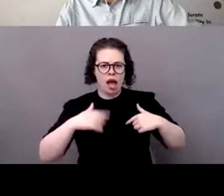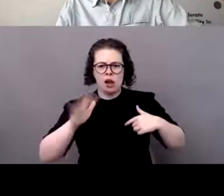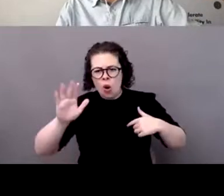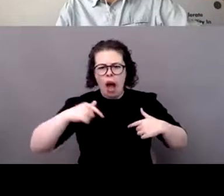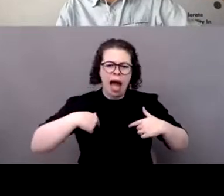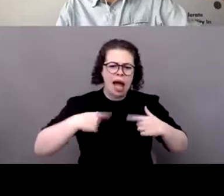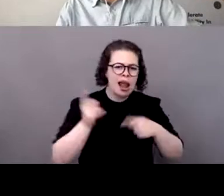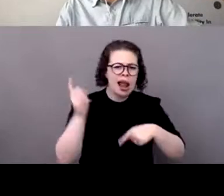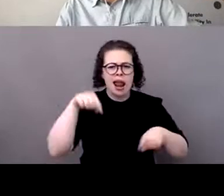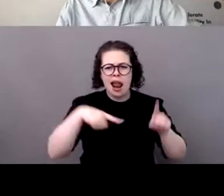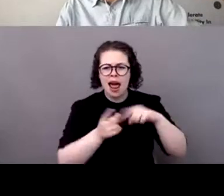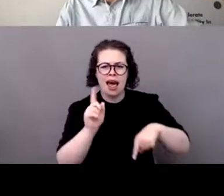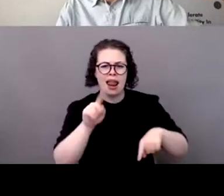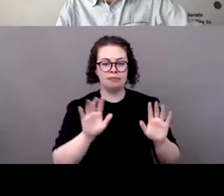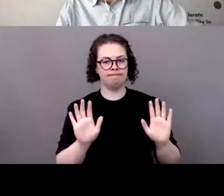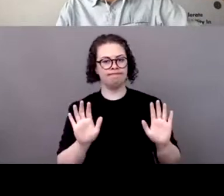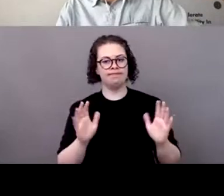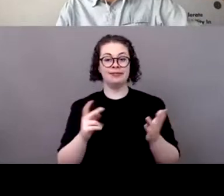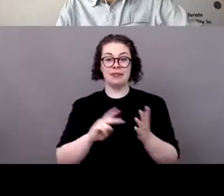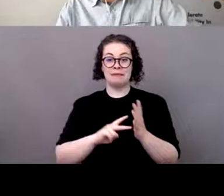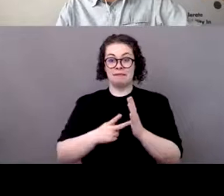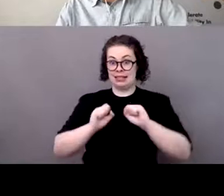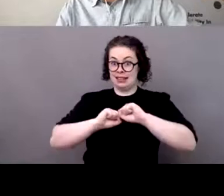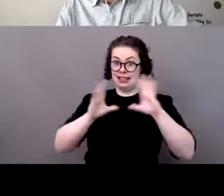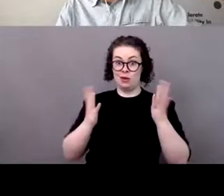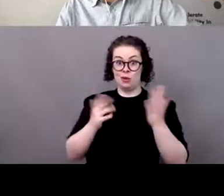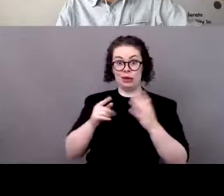they only want to do as much as